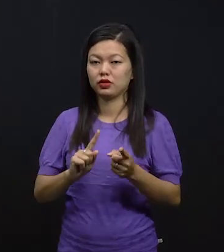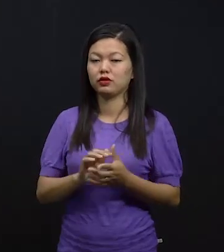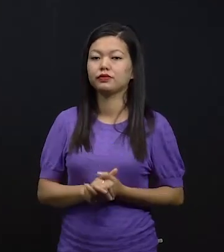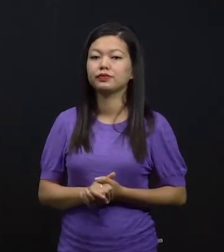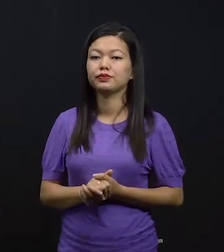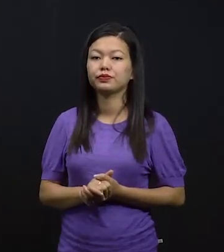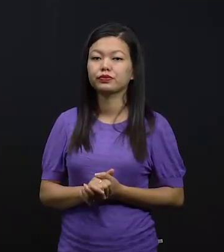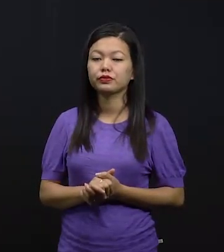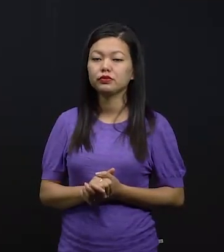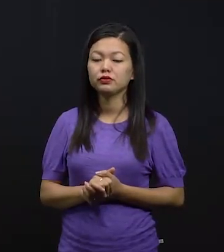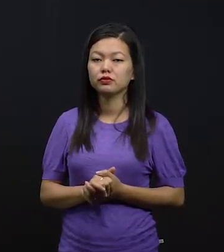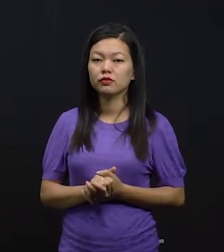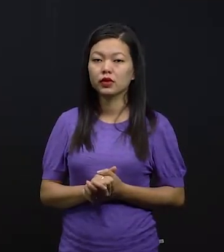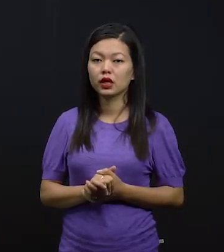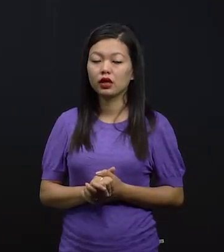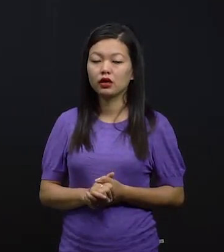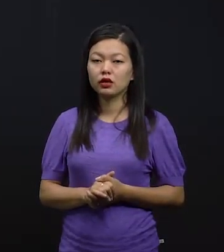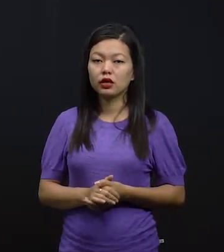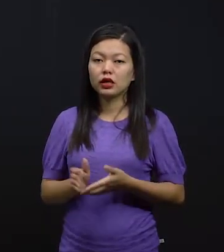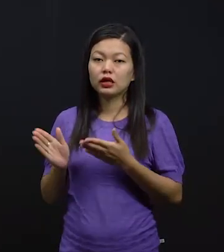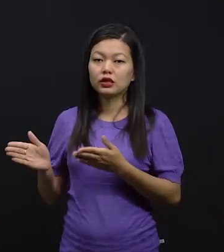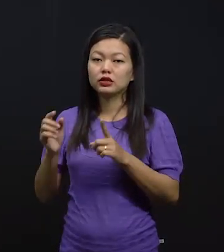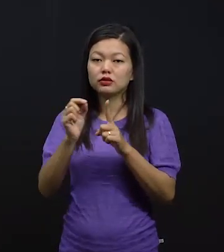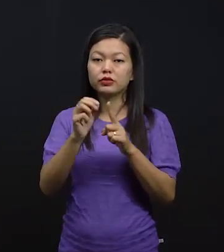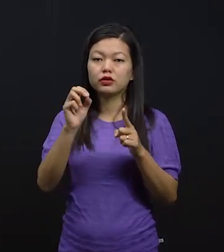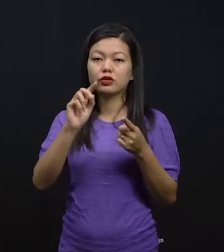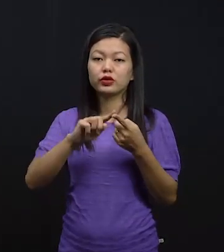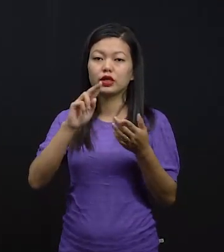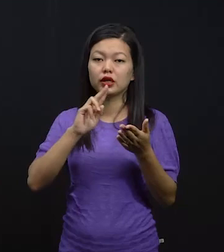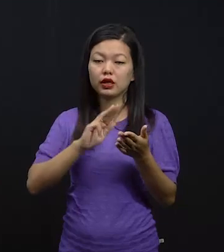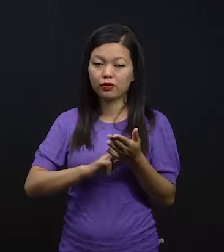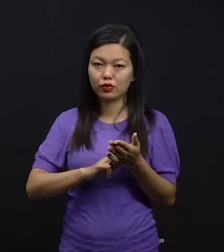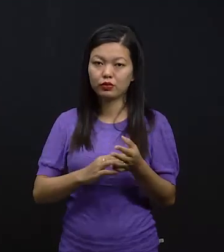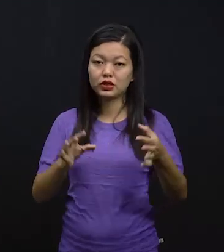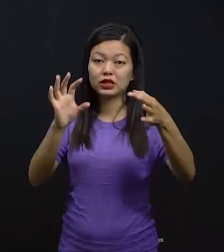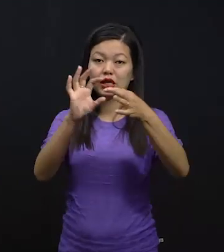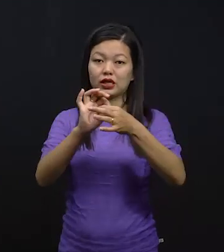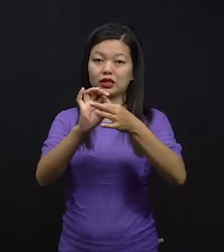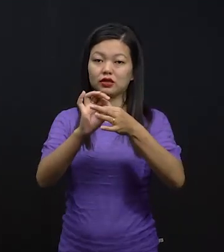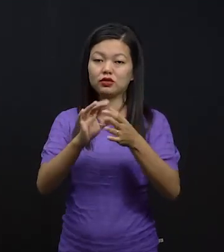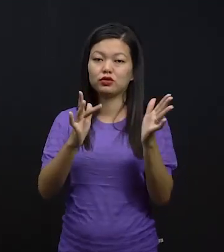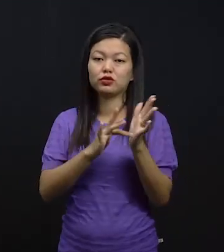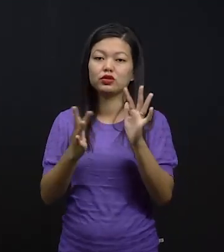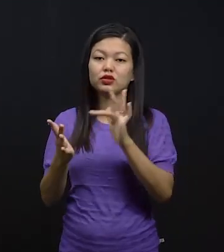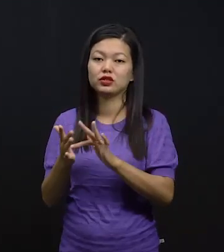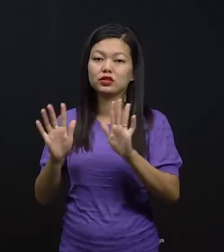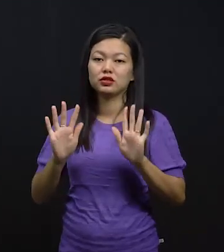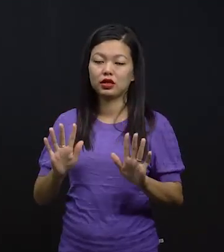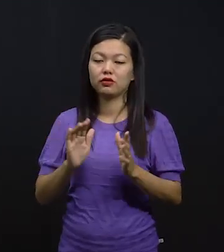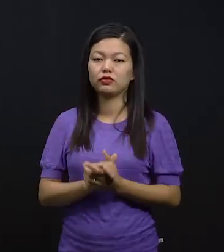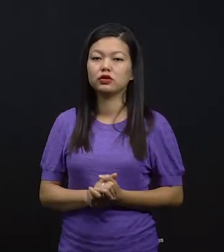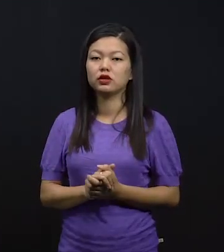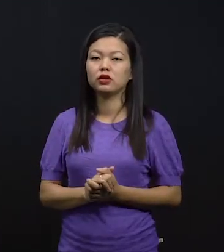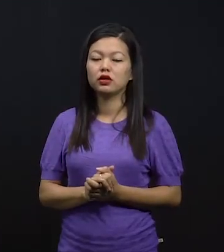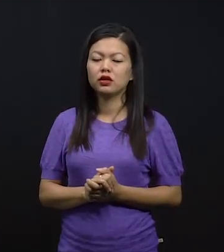we are doing right now is also about Christ. We will discuss that later. So he became a priest, but you might